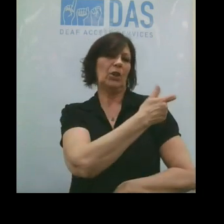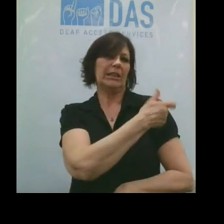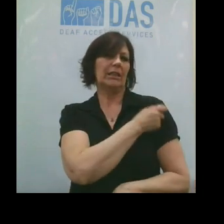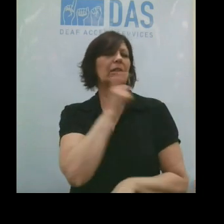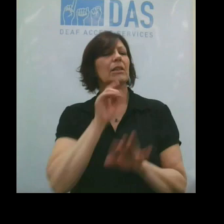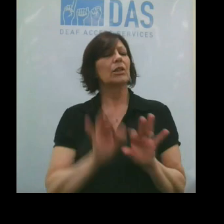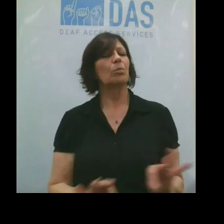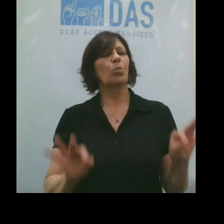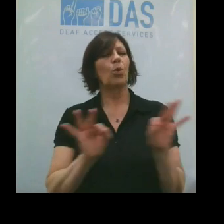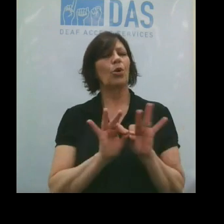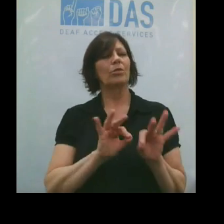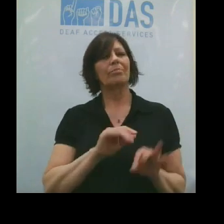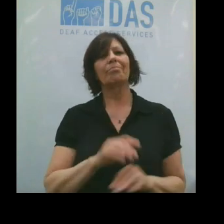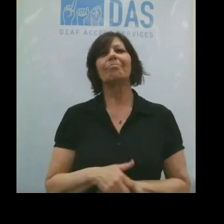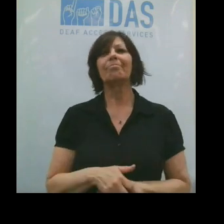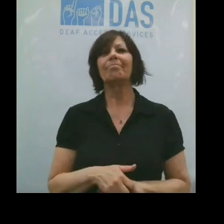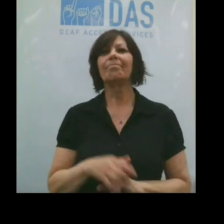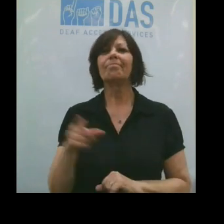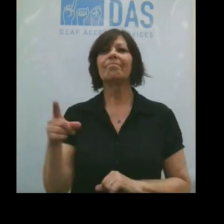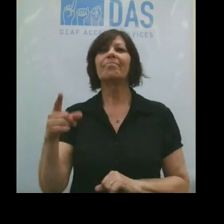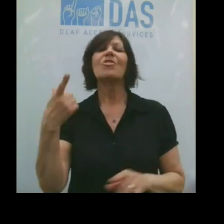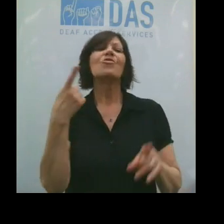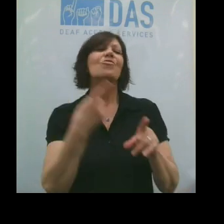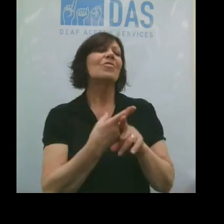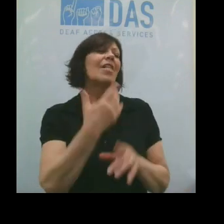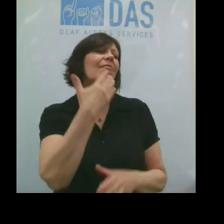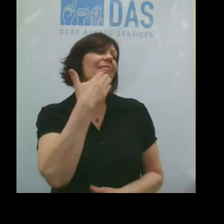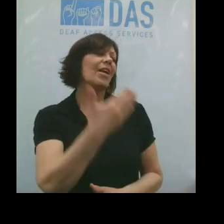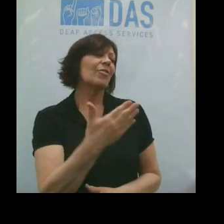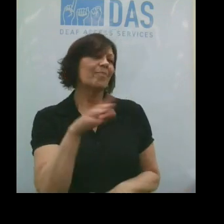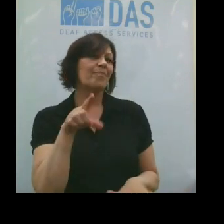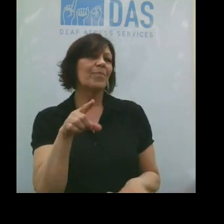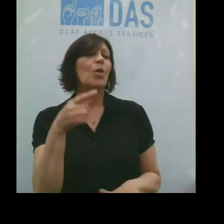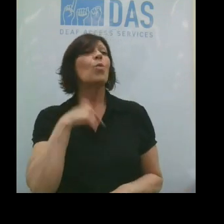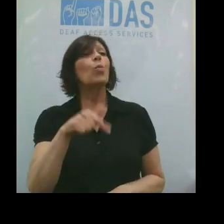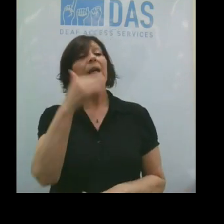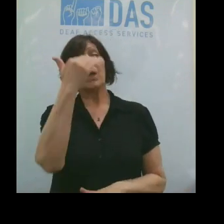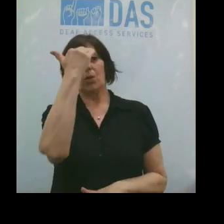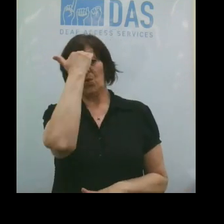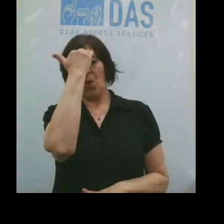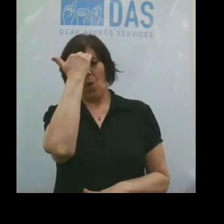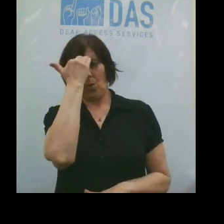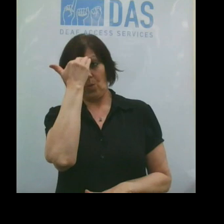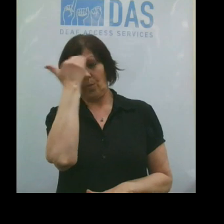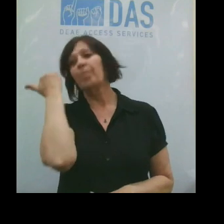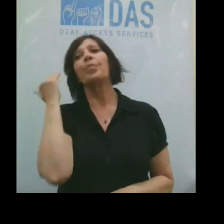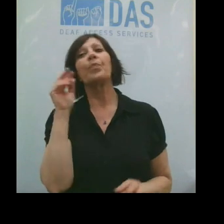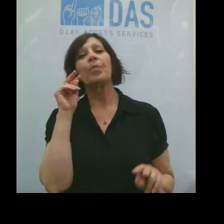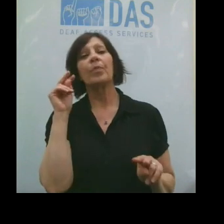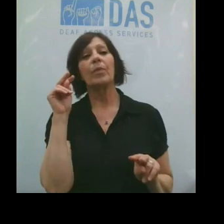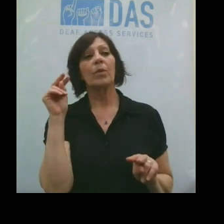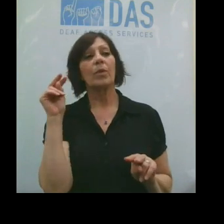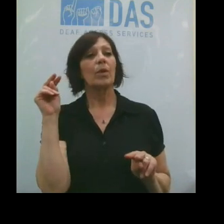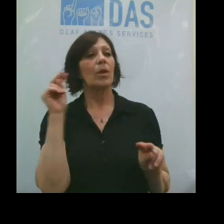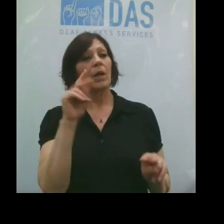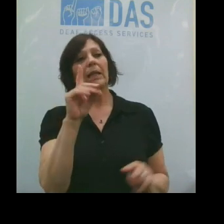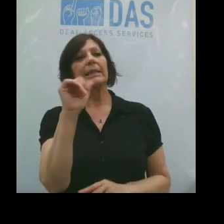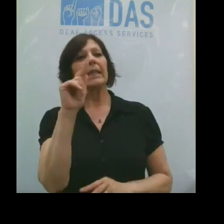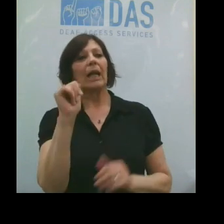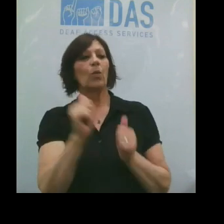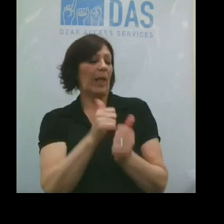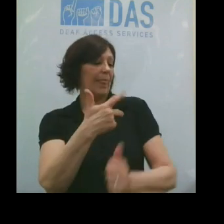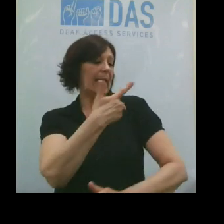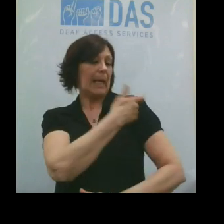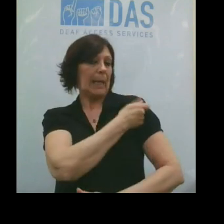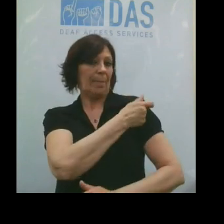Dr. Burstein, I'll turn it over to you. Right, thank you. So, we know from looking at our surveillance data around